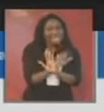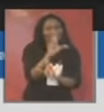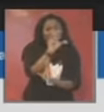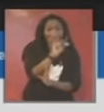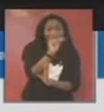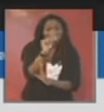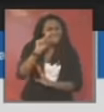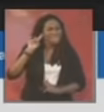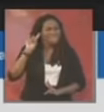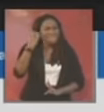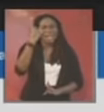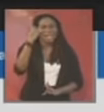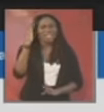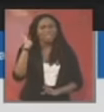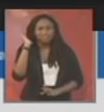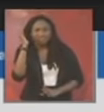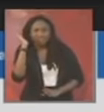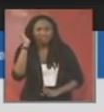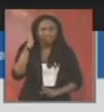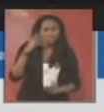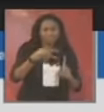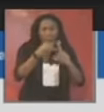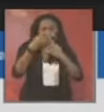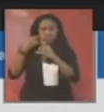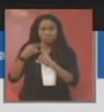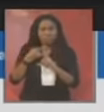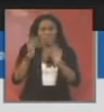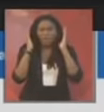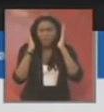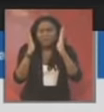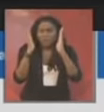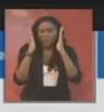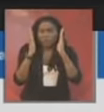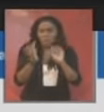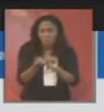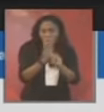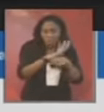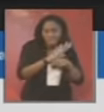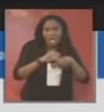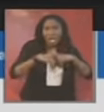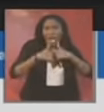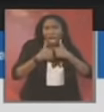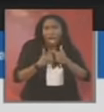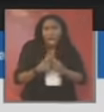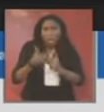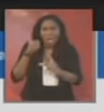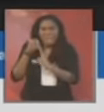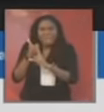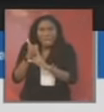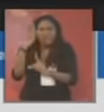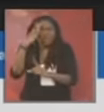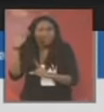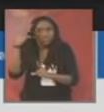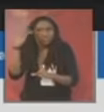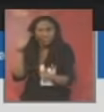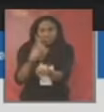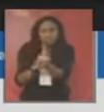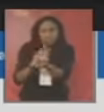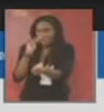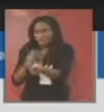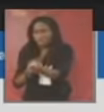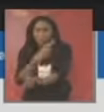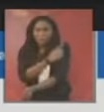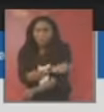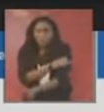2020. It focused on the impact of COVID-19 on health systems. The second was in June, in